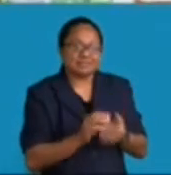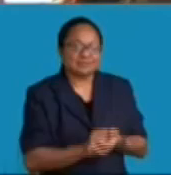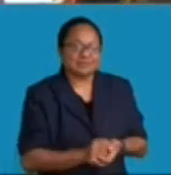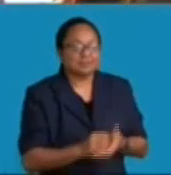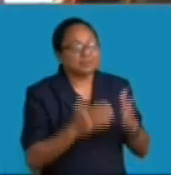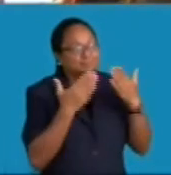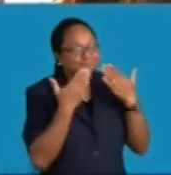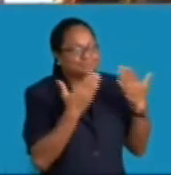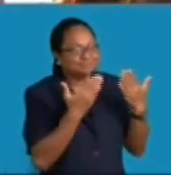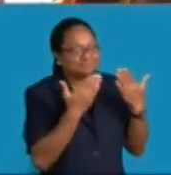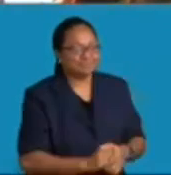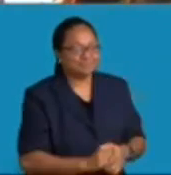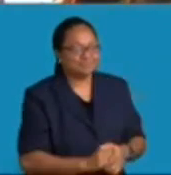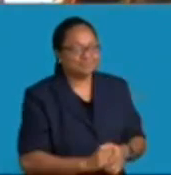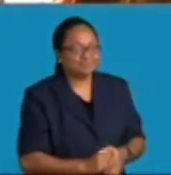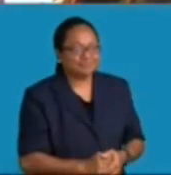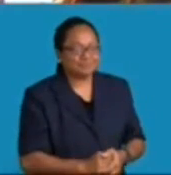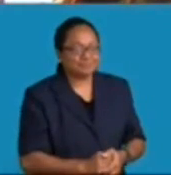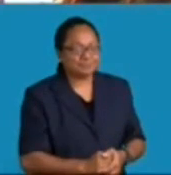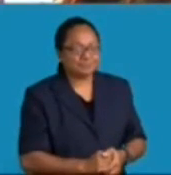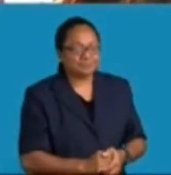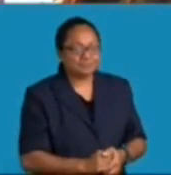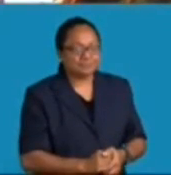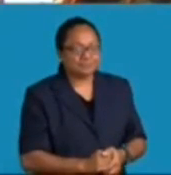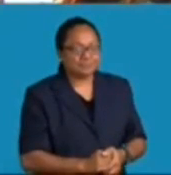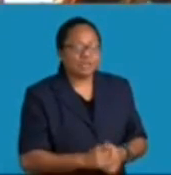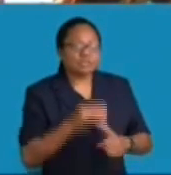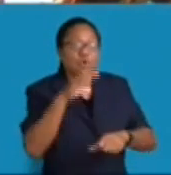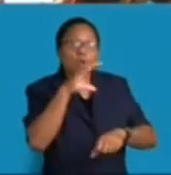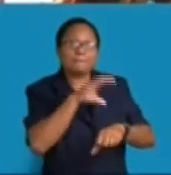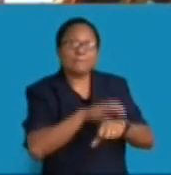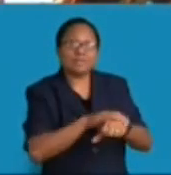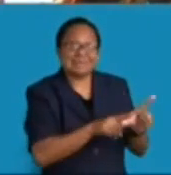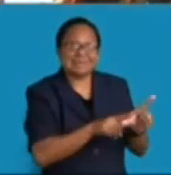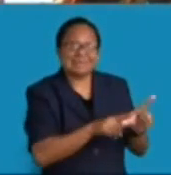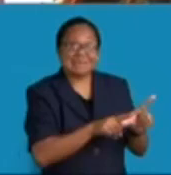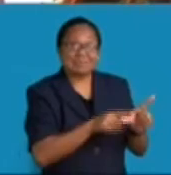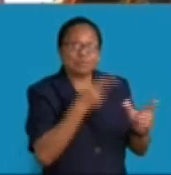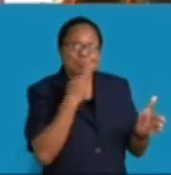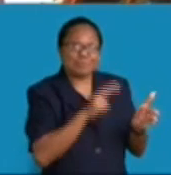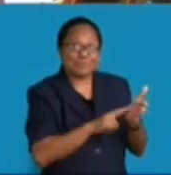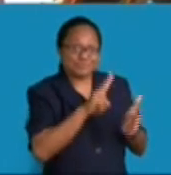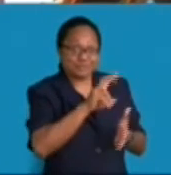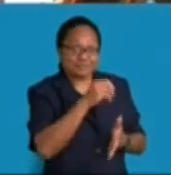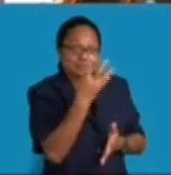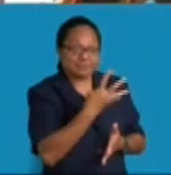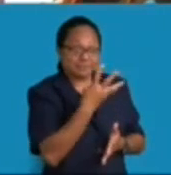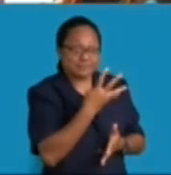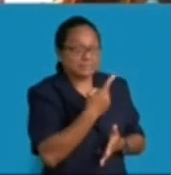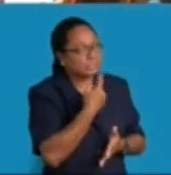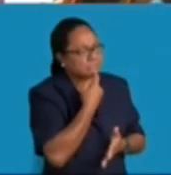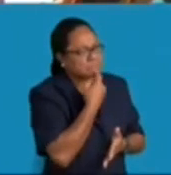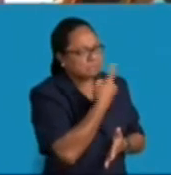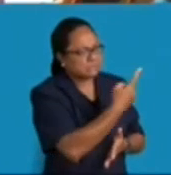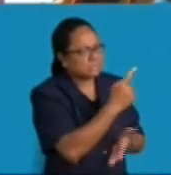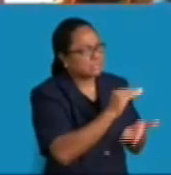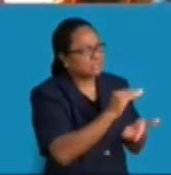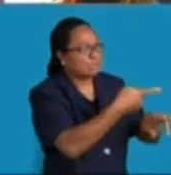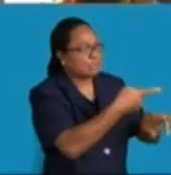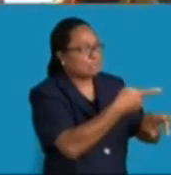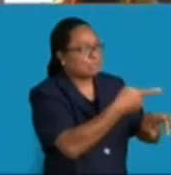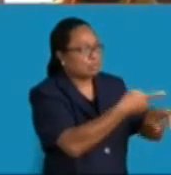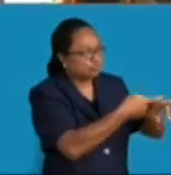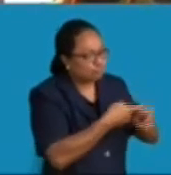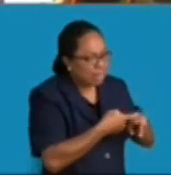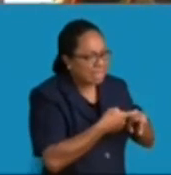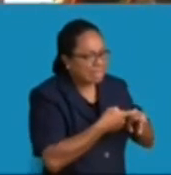to the Honourable Nwekwe. The police annual report for 2015 states increases in rape